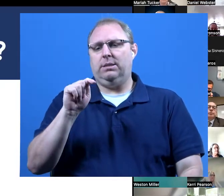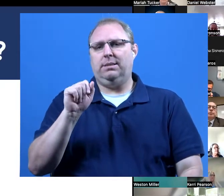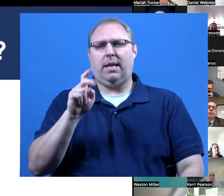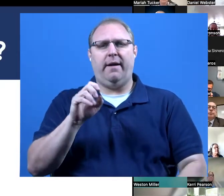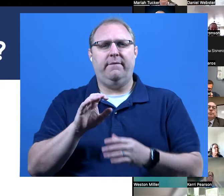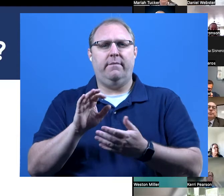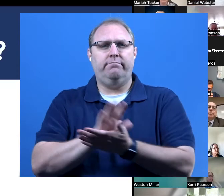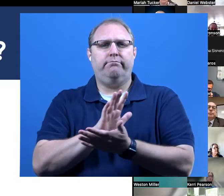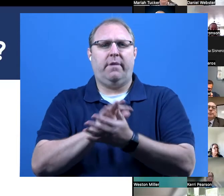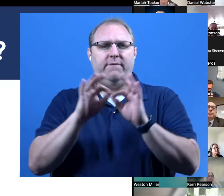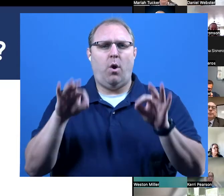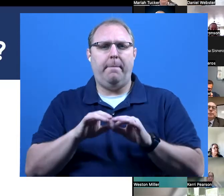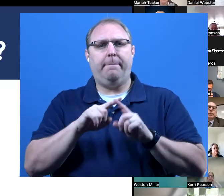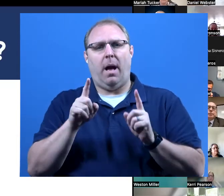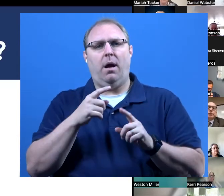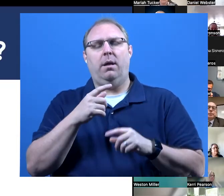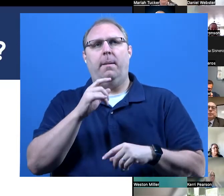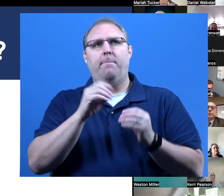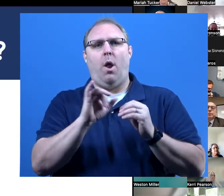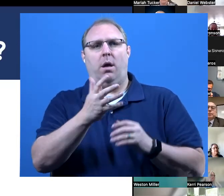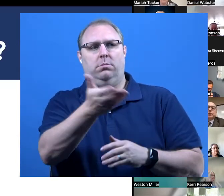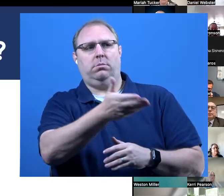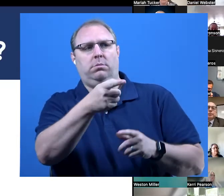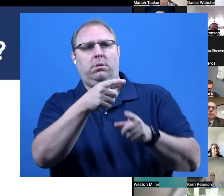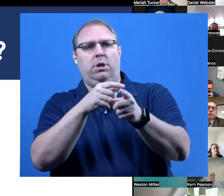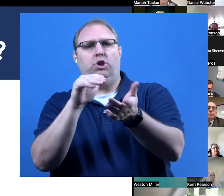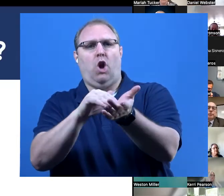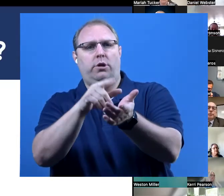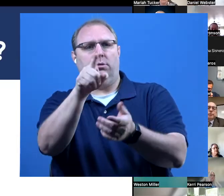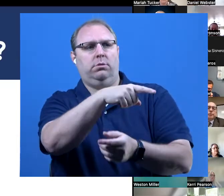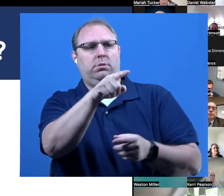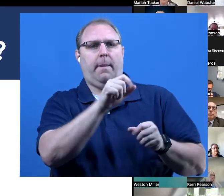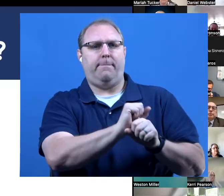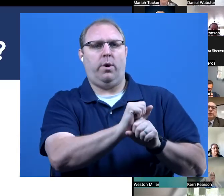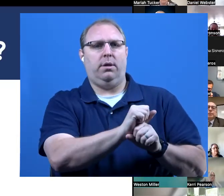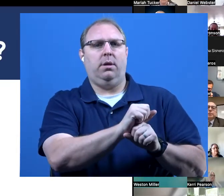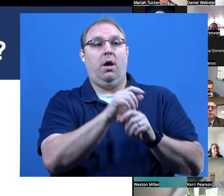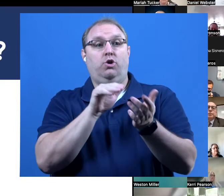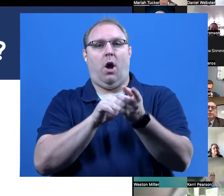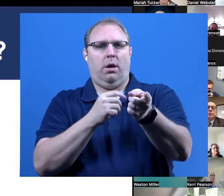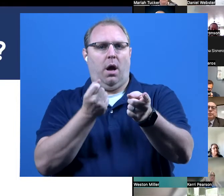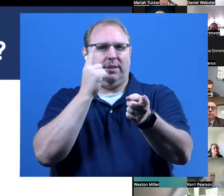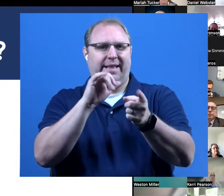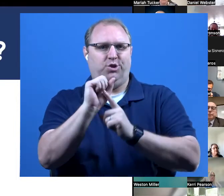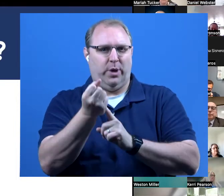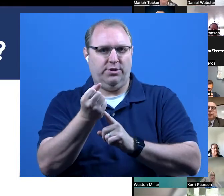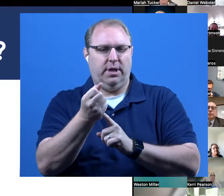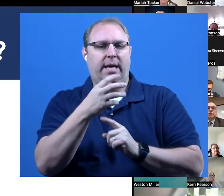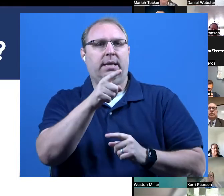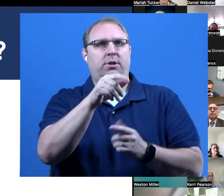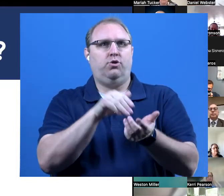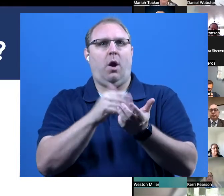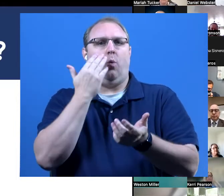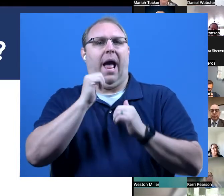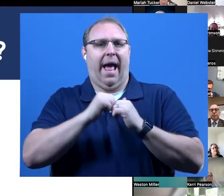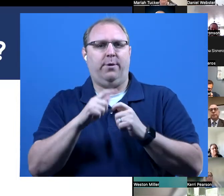the condition can be remedied, and then the employee knows the job. And so it's a